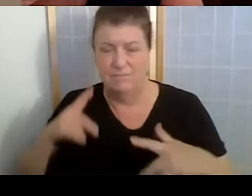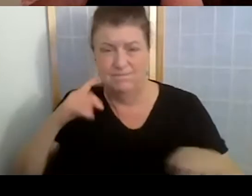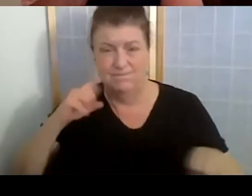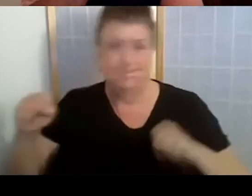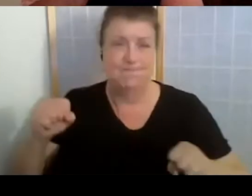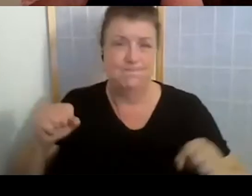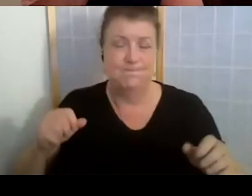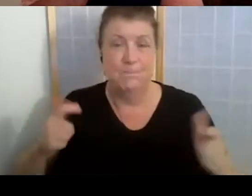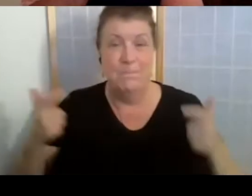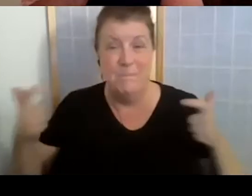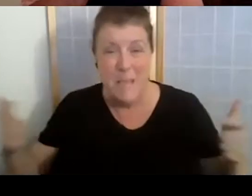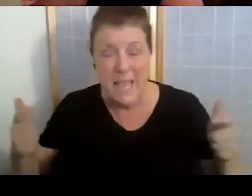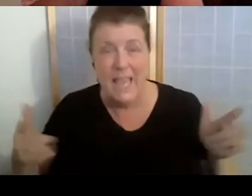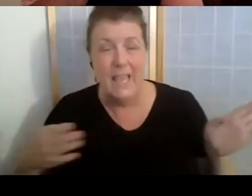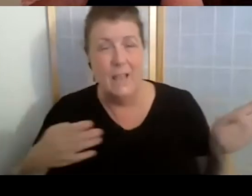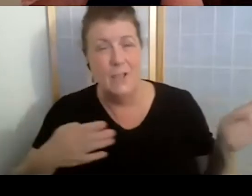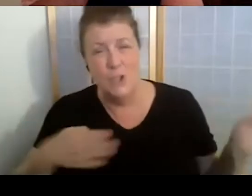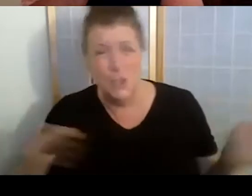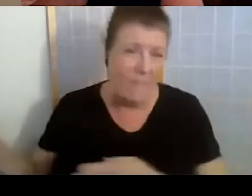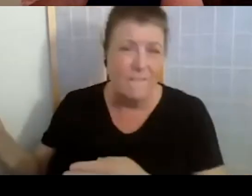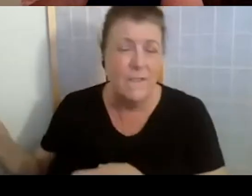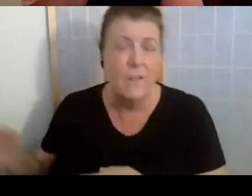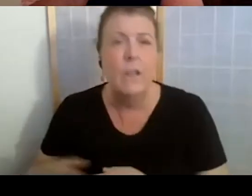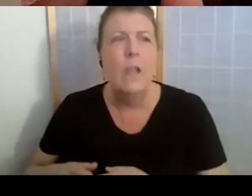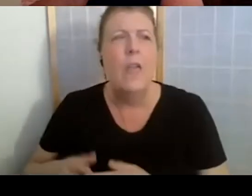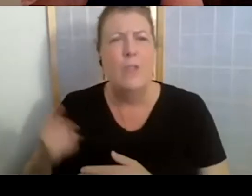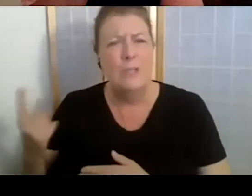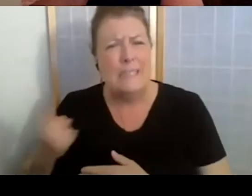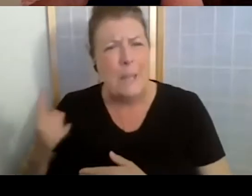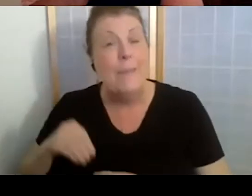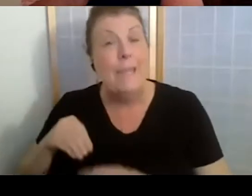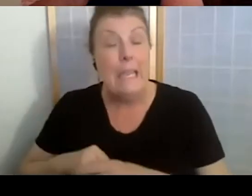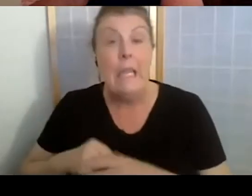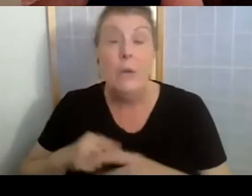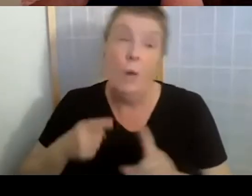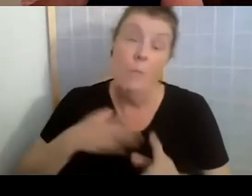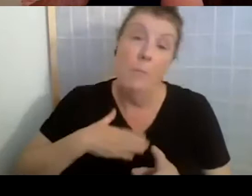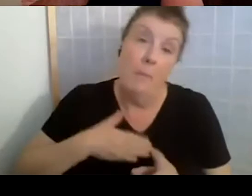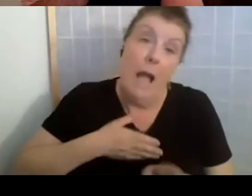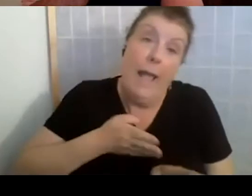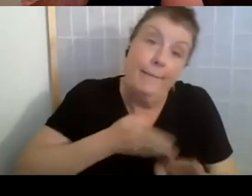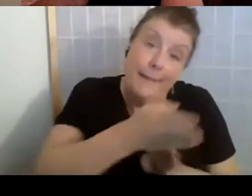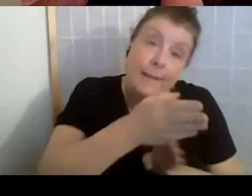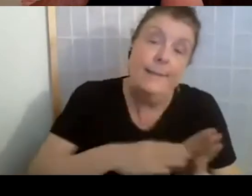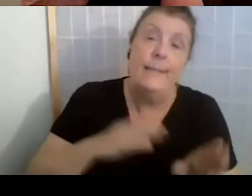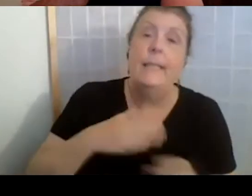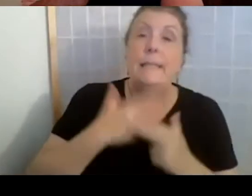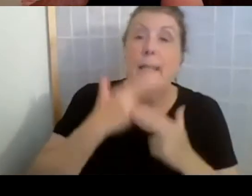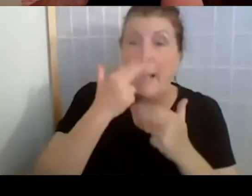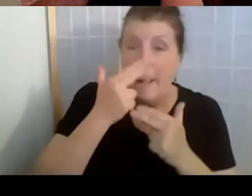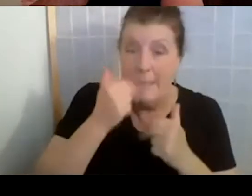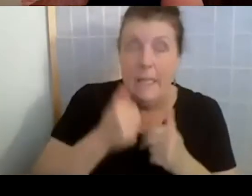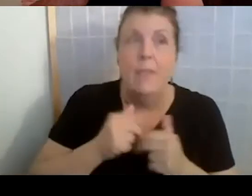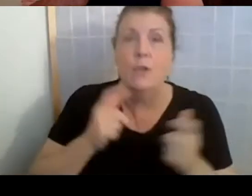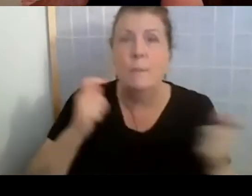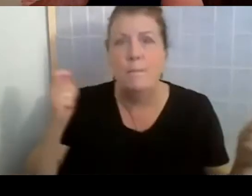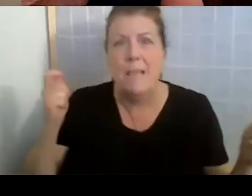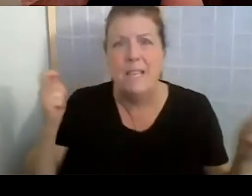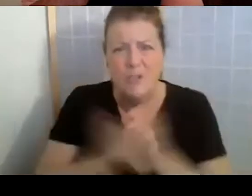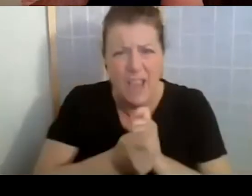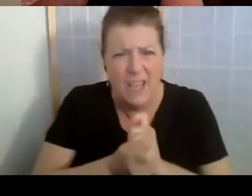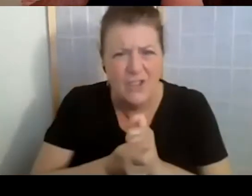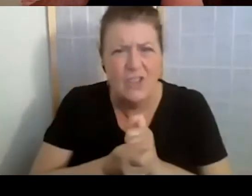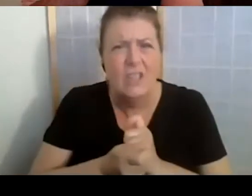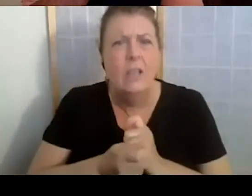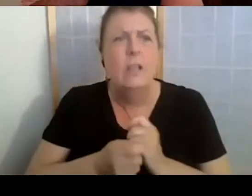is a valence changing of what kinds of stories we want to tell in comedy, what's appropriate, what's funny, what's not funny. Are you